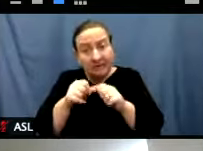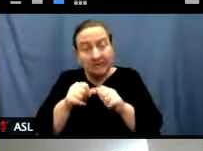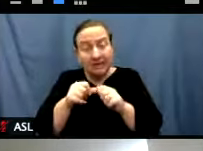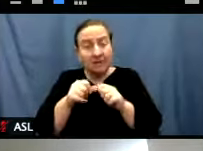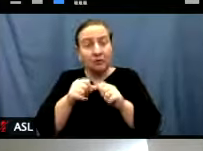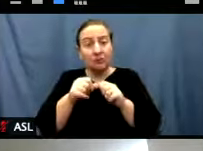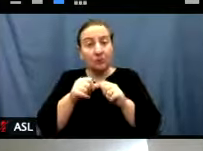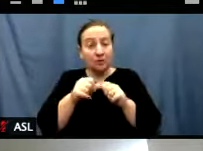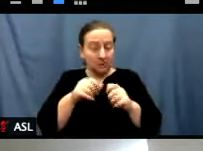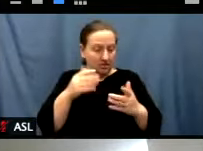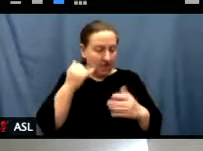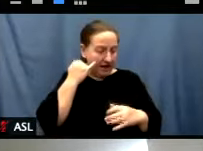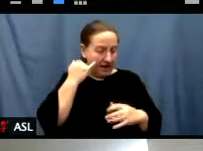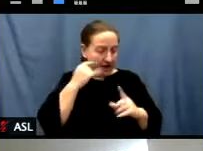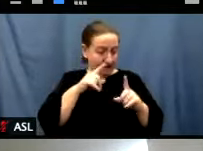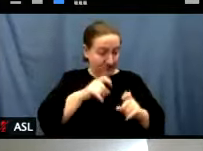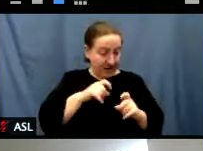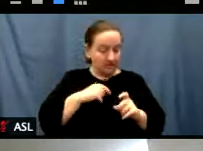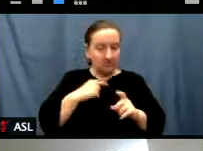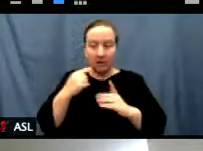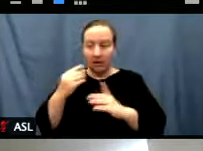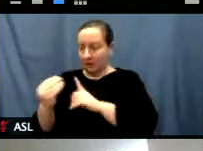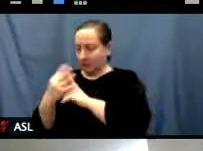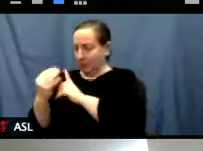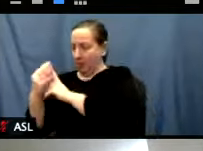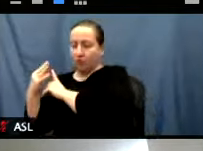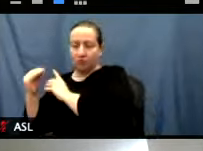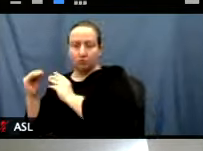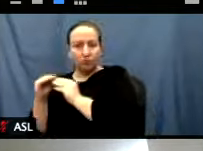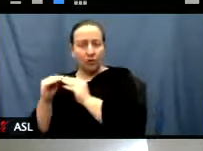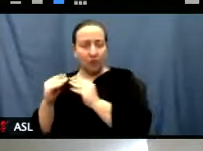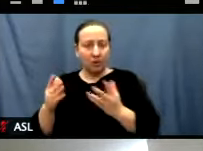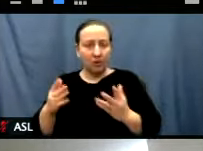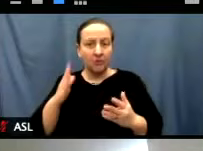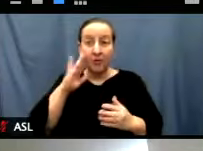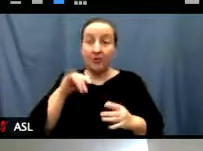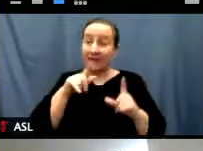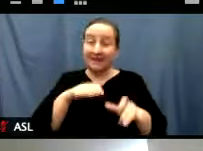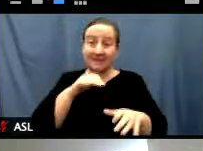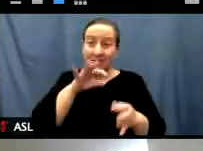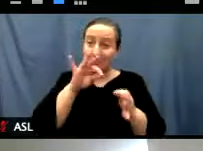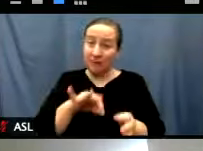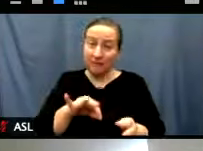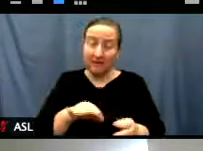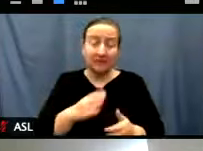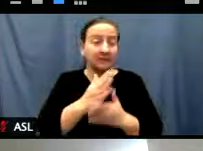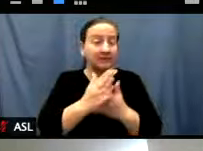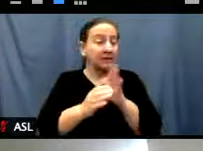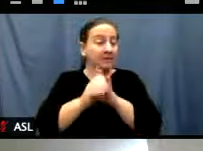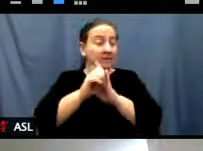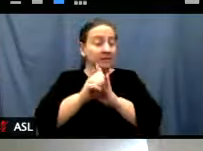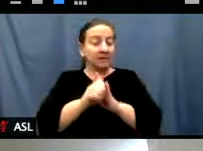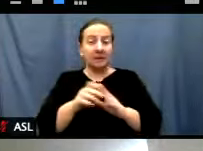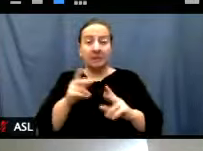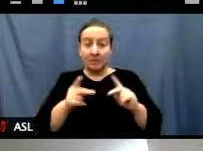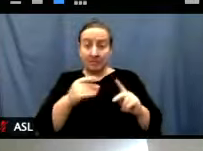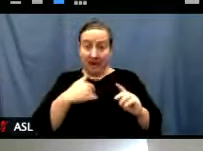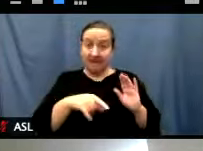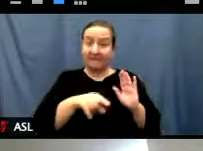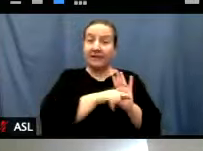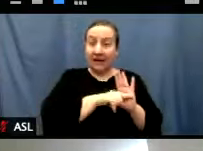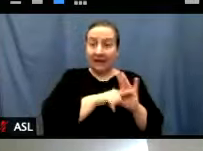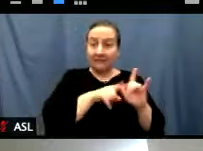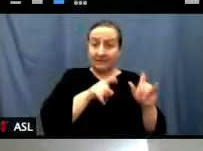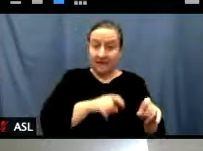they are tested. We also know that tests are not perfect, and we've seen examples of this where individuals have a negative test